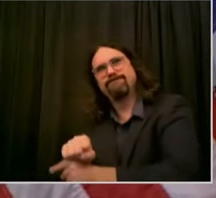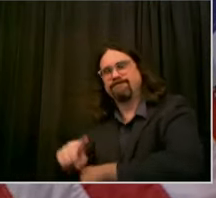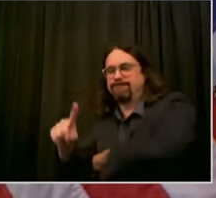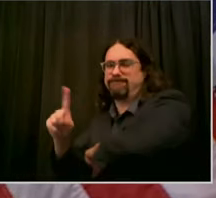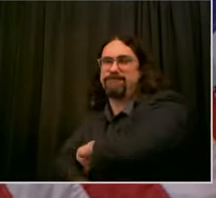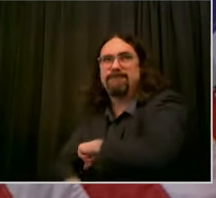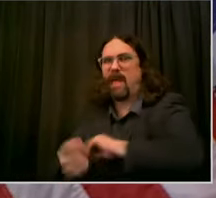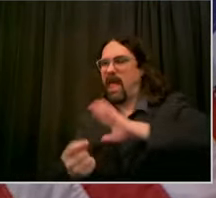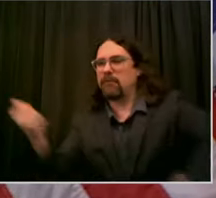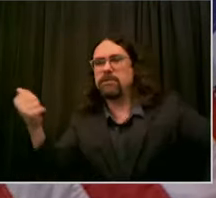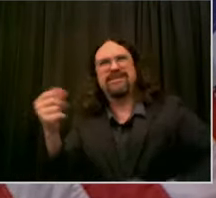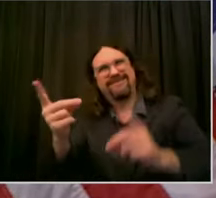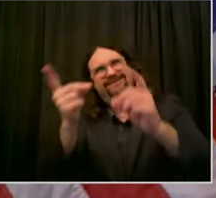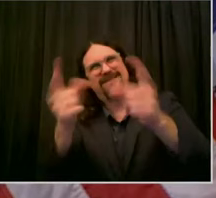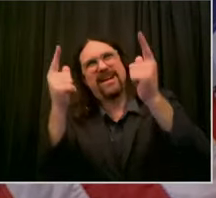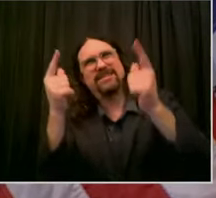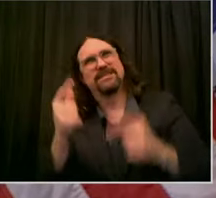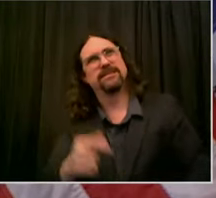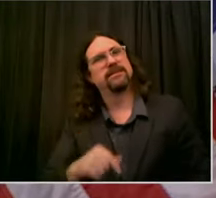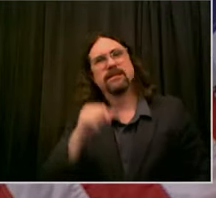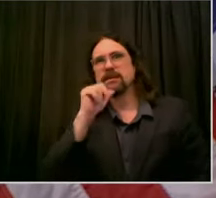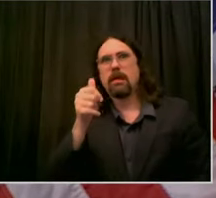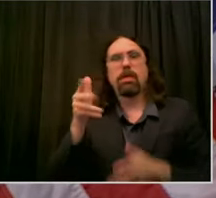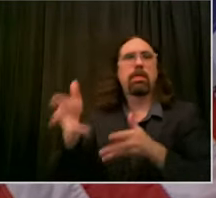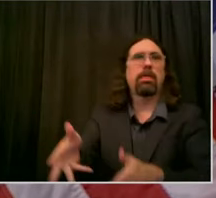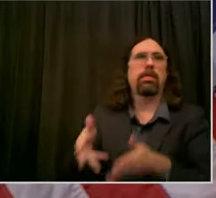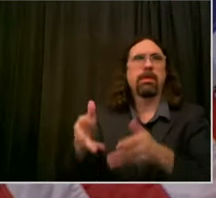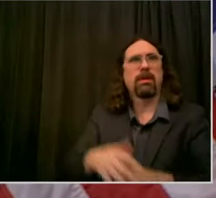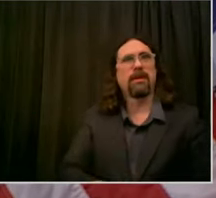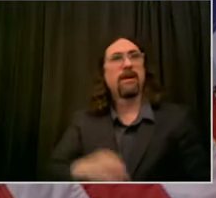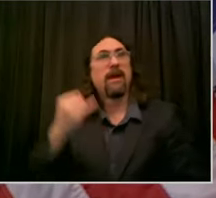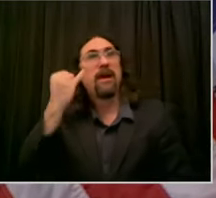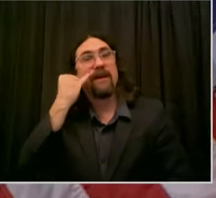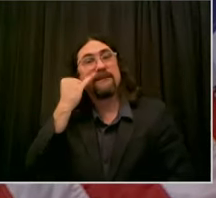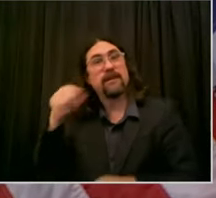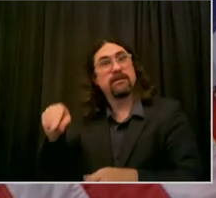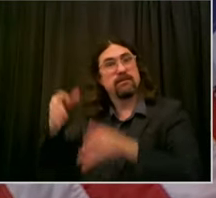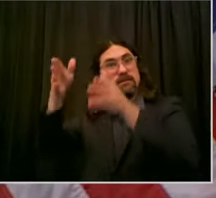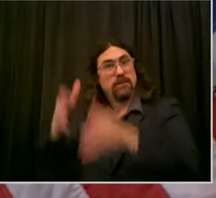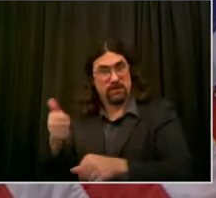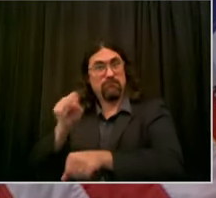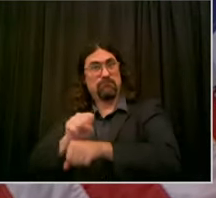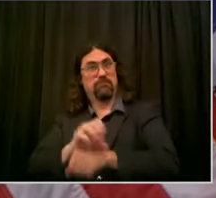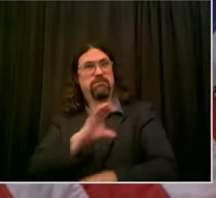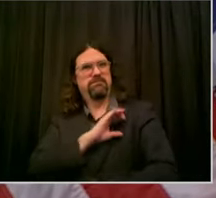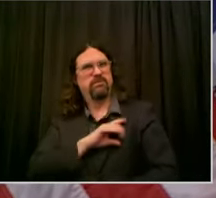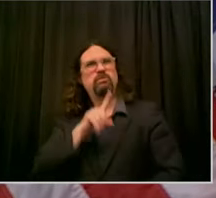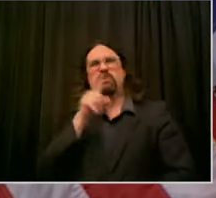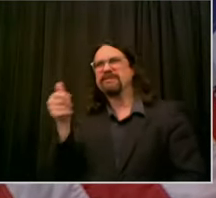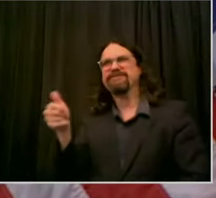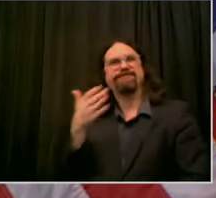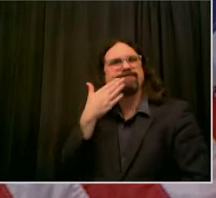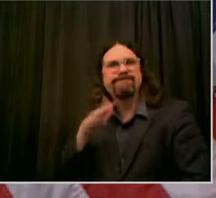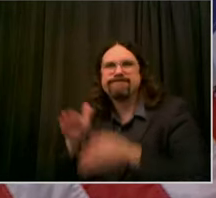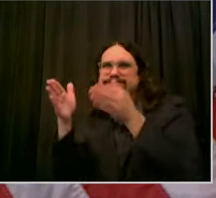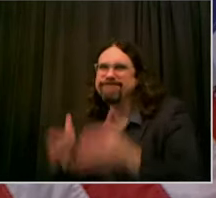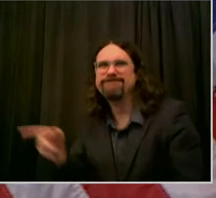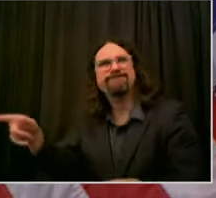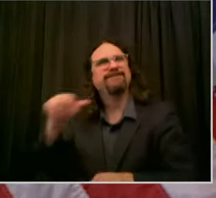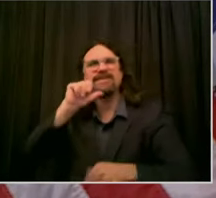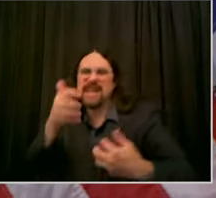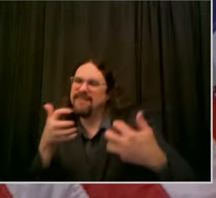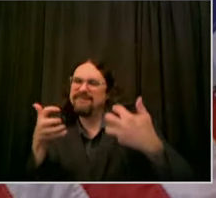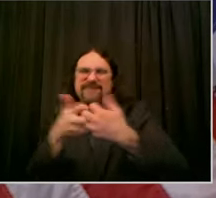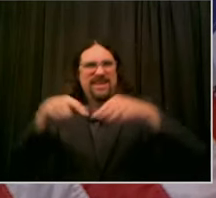think that's a lot. I think the vast majority of officers do their jobs well, listen to the training, have been